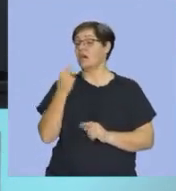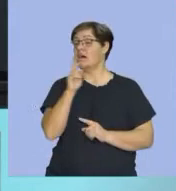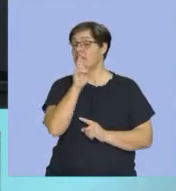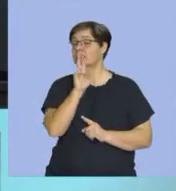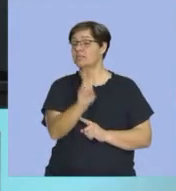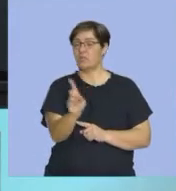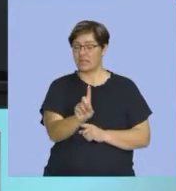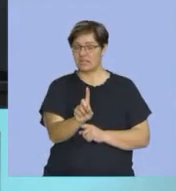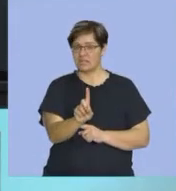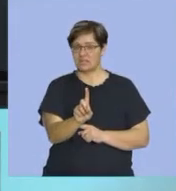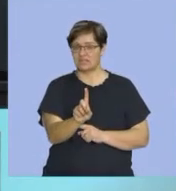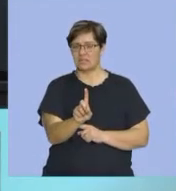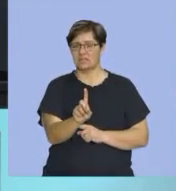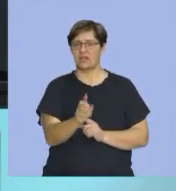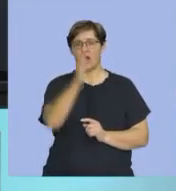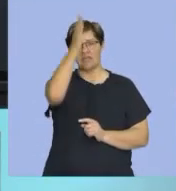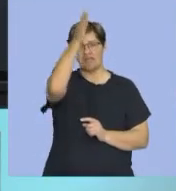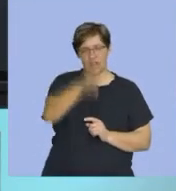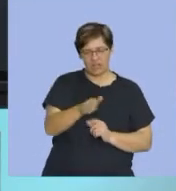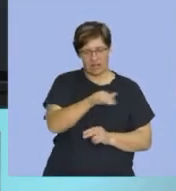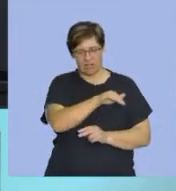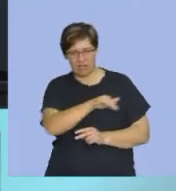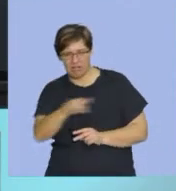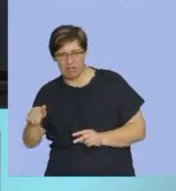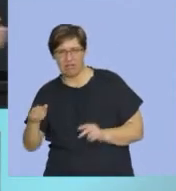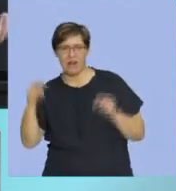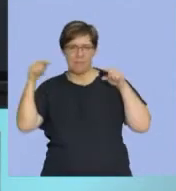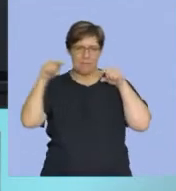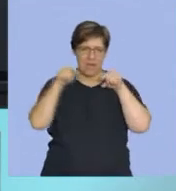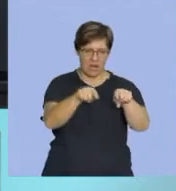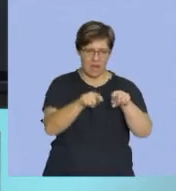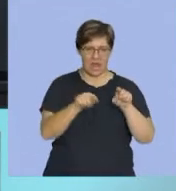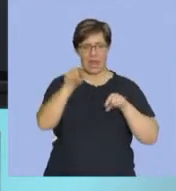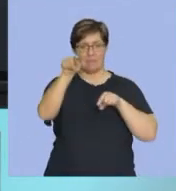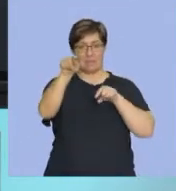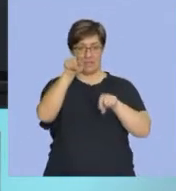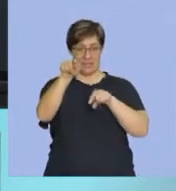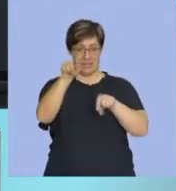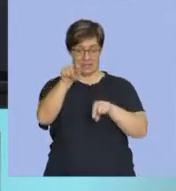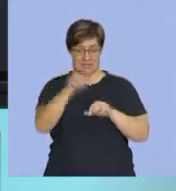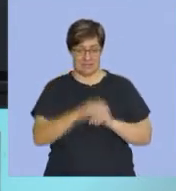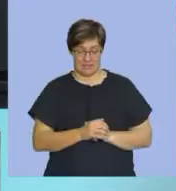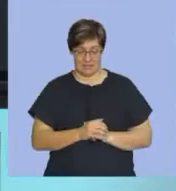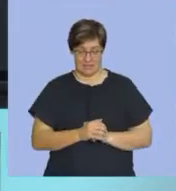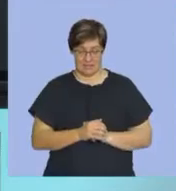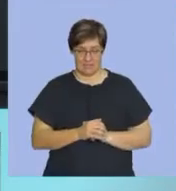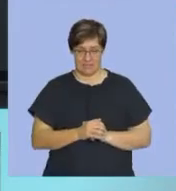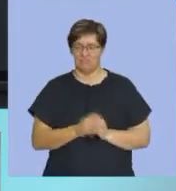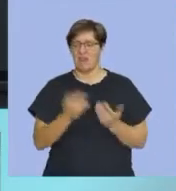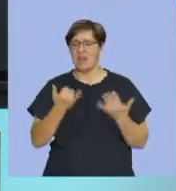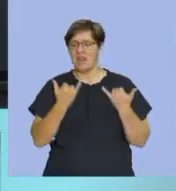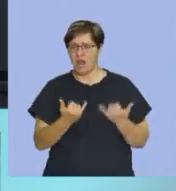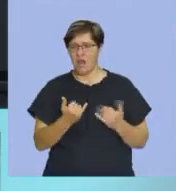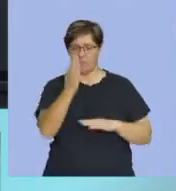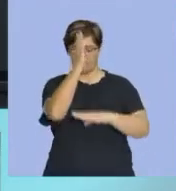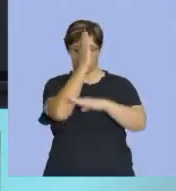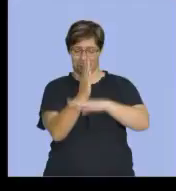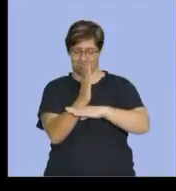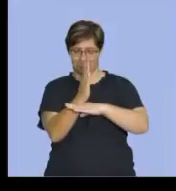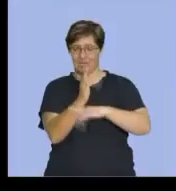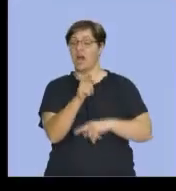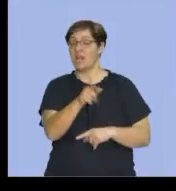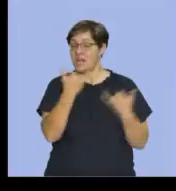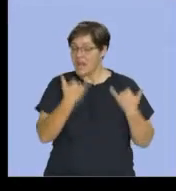looked at vertical components, horizontal components, parallel, and perpendicular. Now we need to do a question, okay?